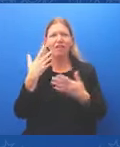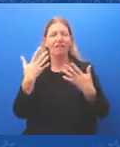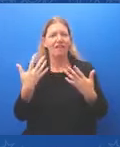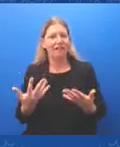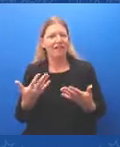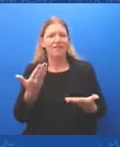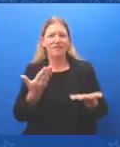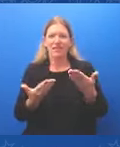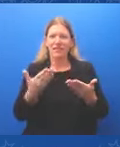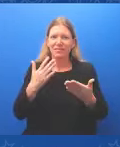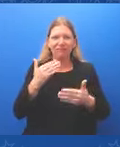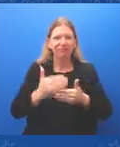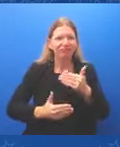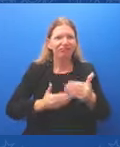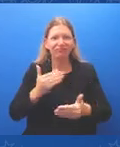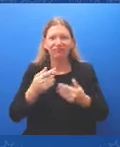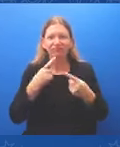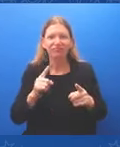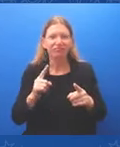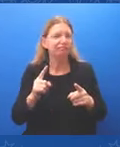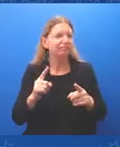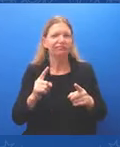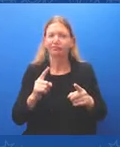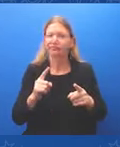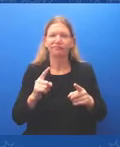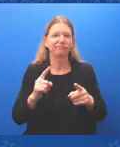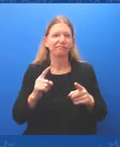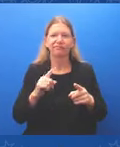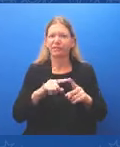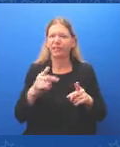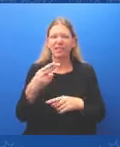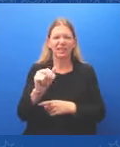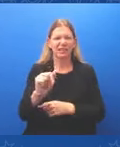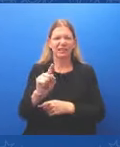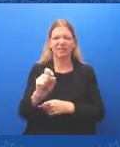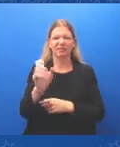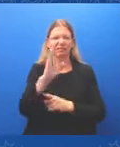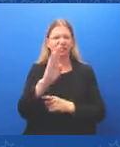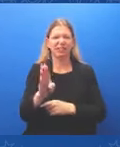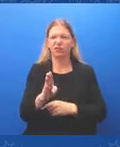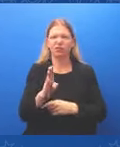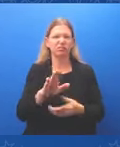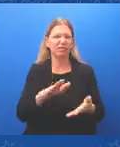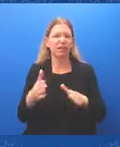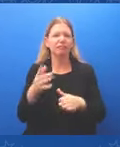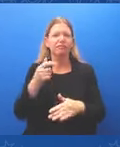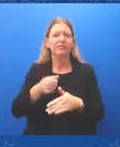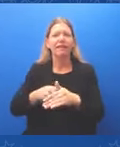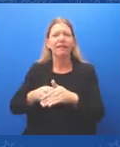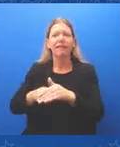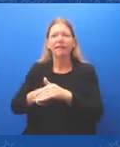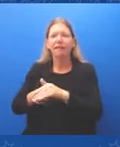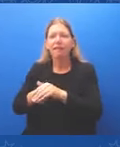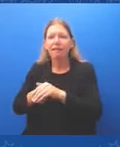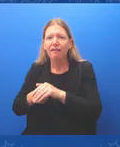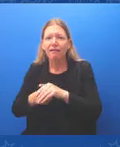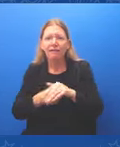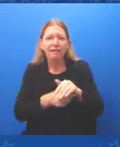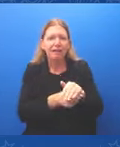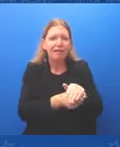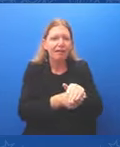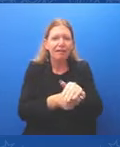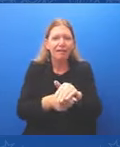And when someone breathes a little oxygen in, it comes out roaring out. And silence is